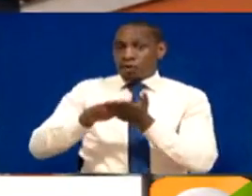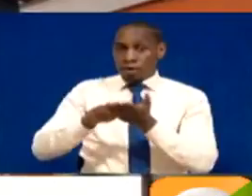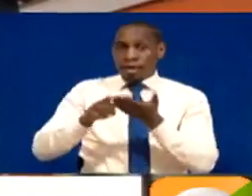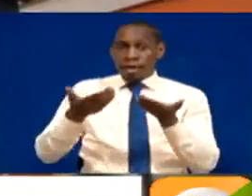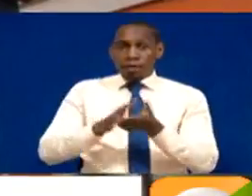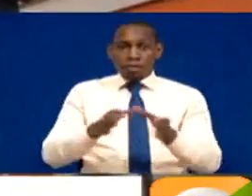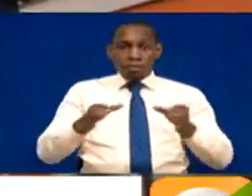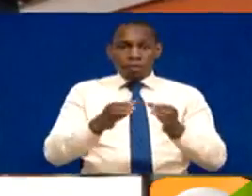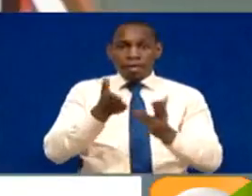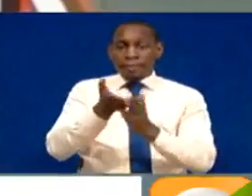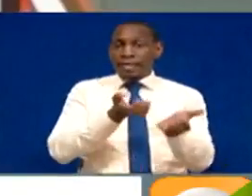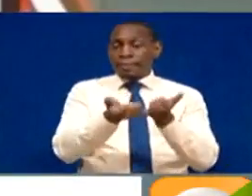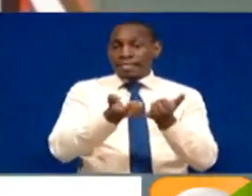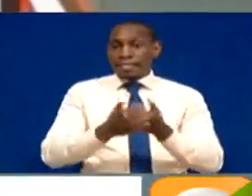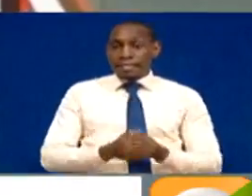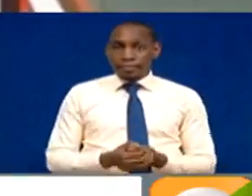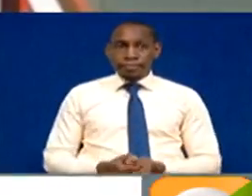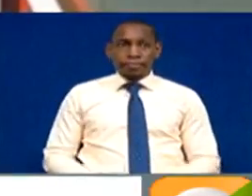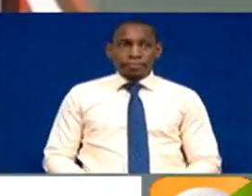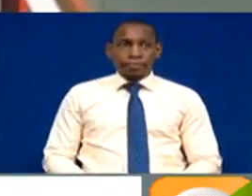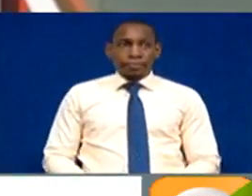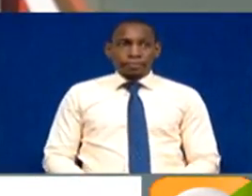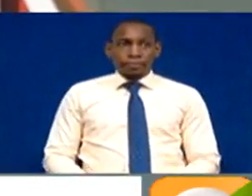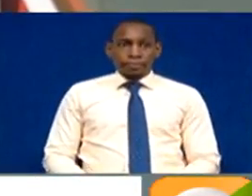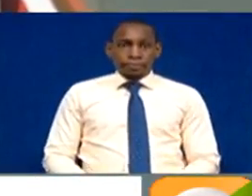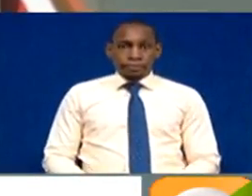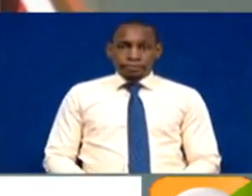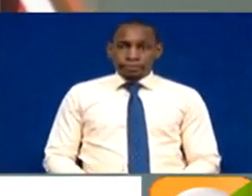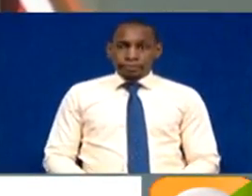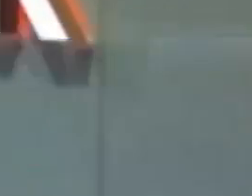mainly to small and medium enterprises. Faisal Ahmed, Citizen TV, Nairobi.